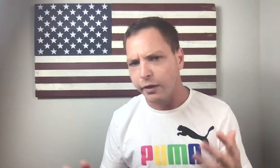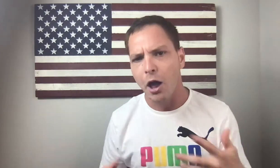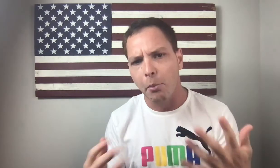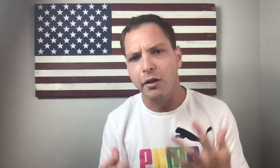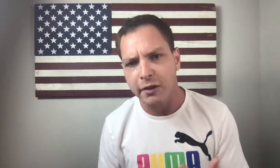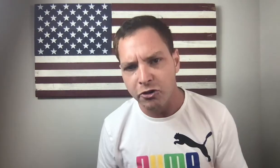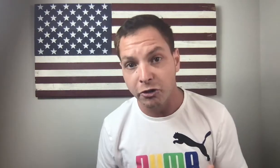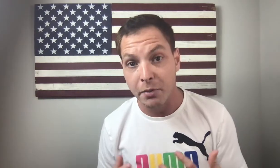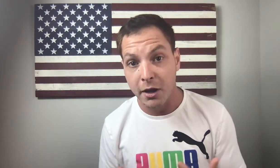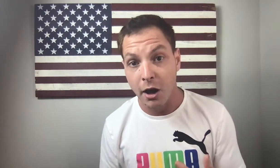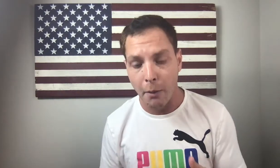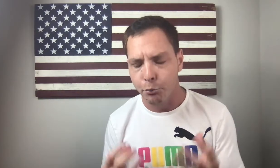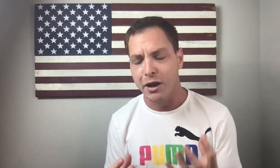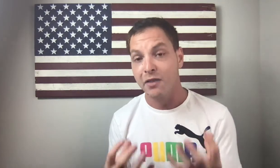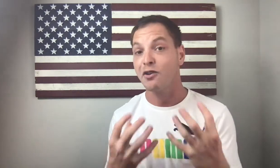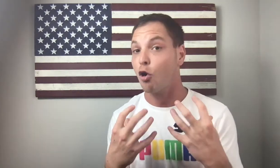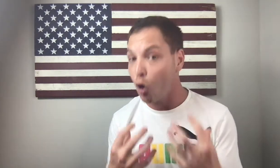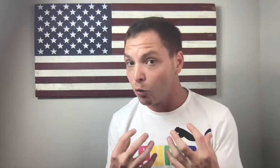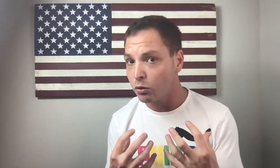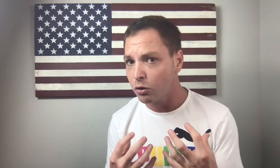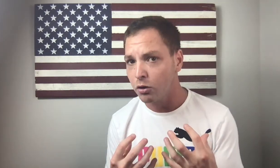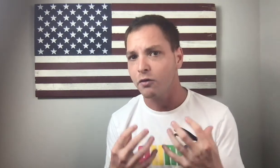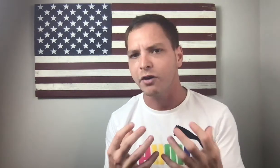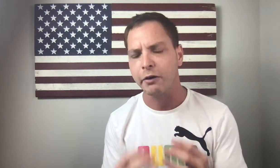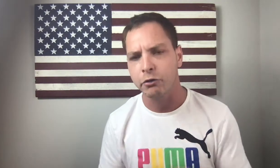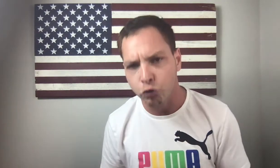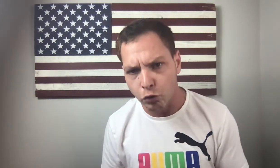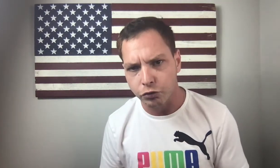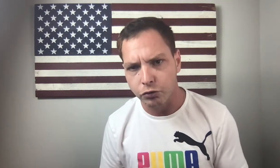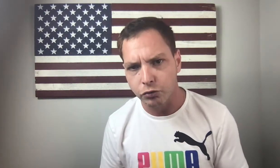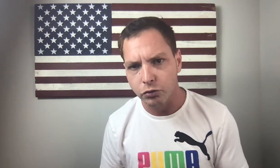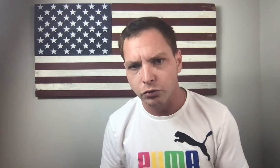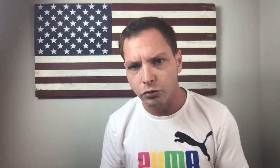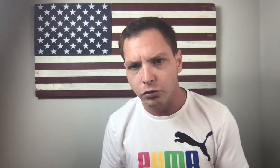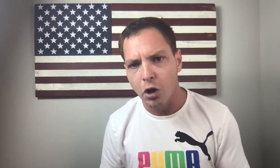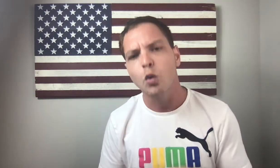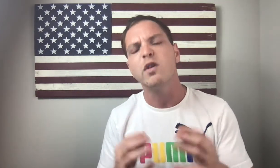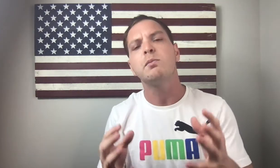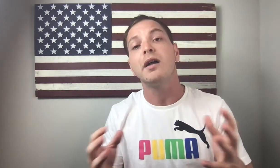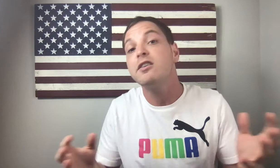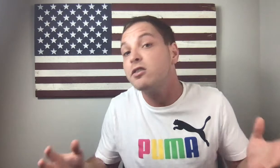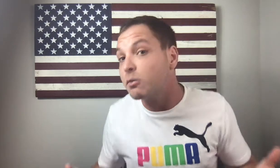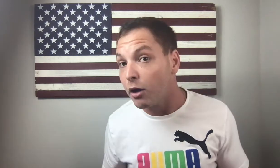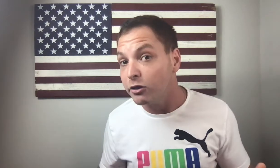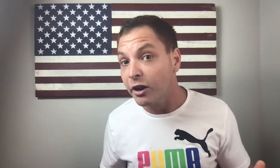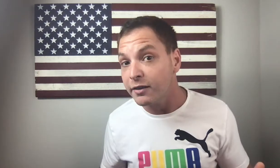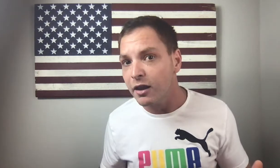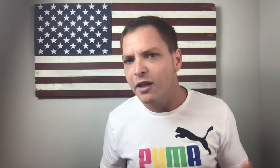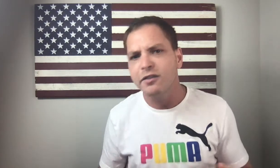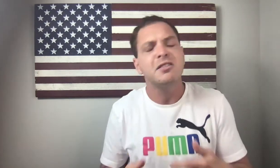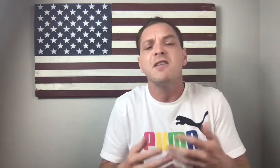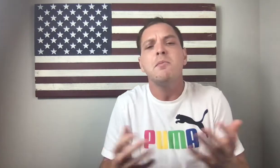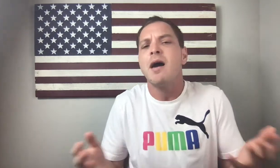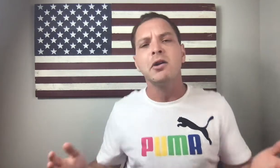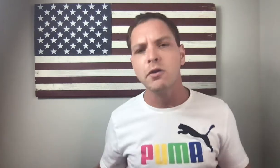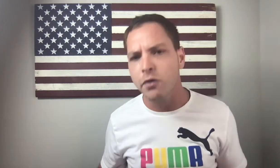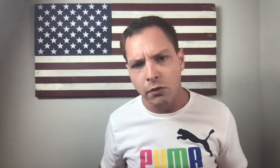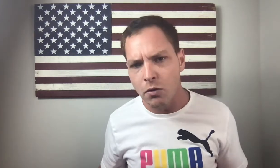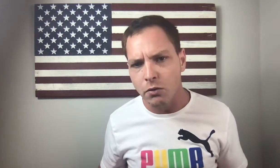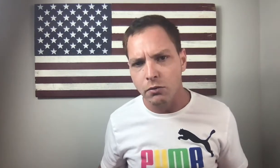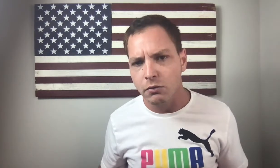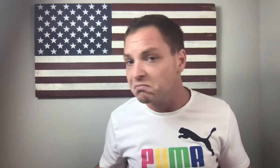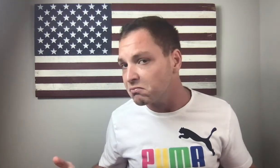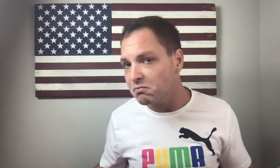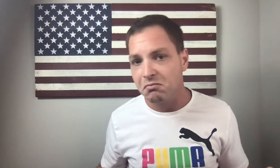and right, politicians are being caught breaking their own virus rules. Will these politicians apologize? Does it even matter if they